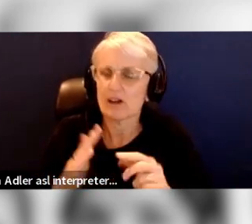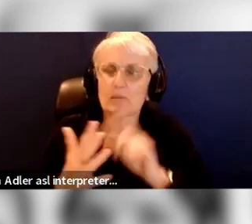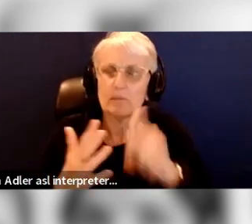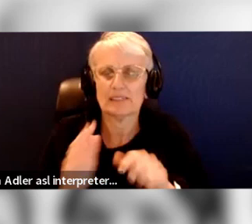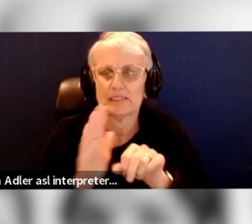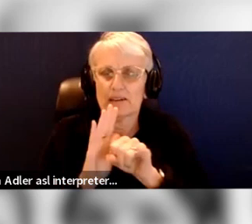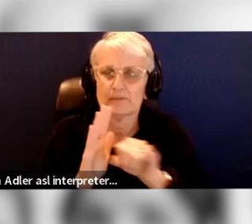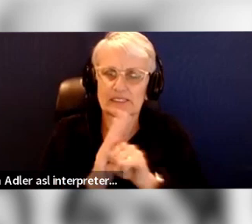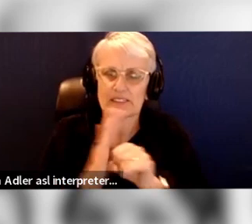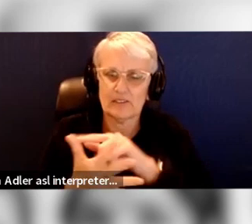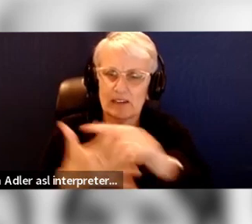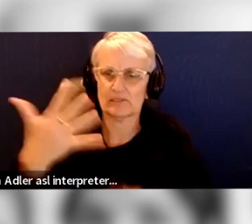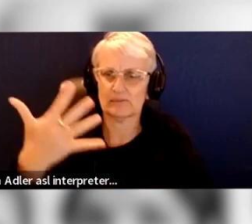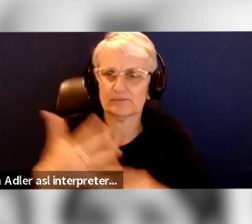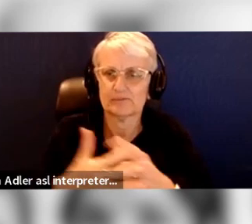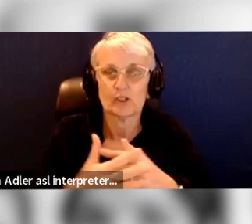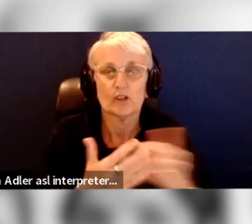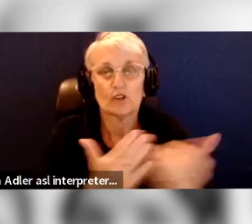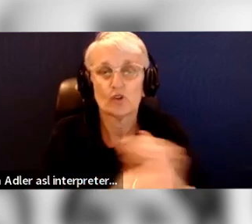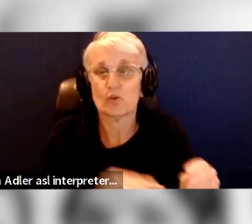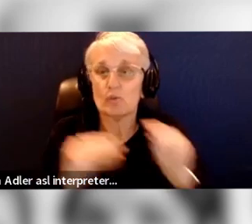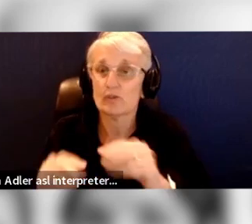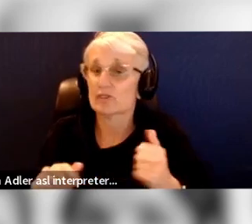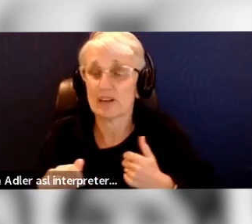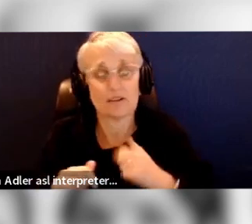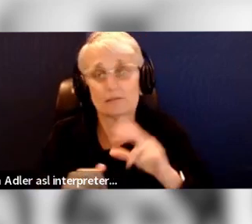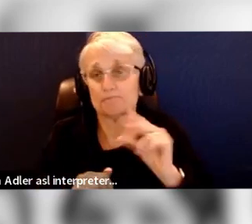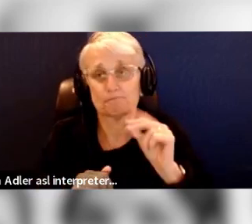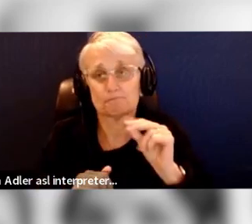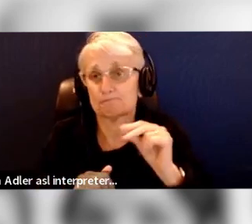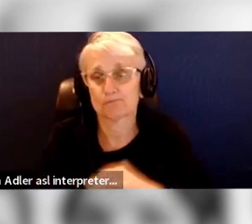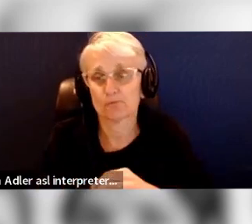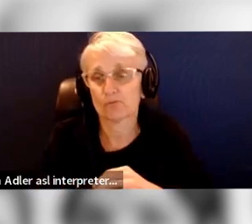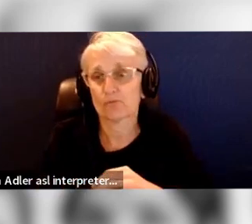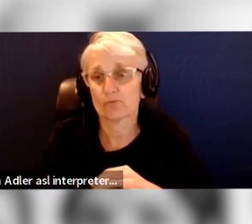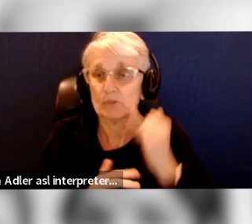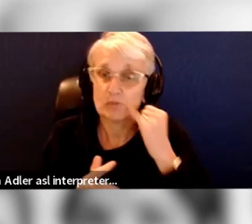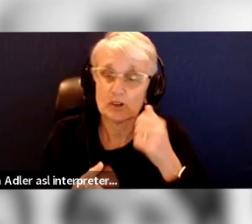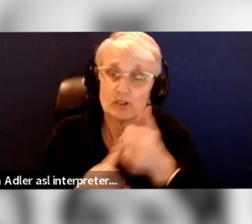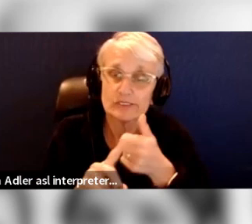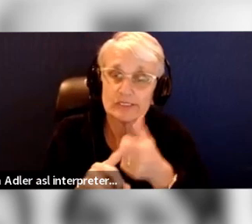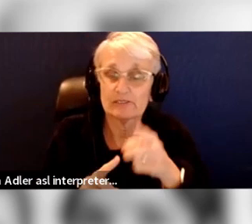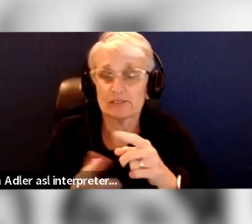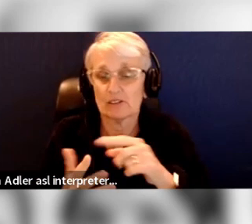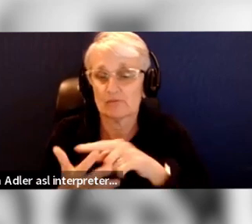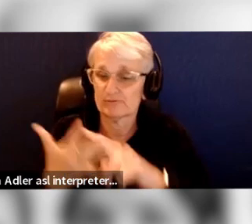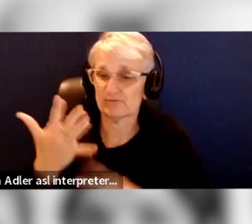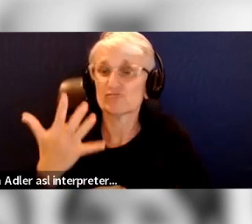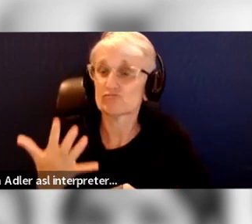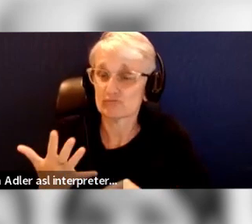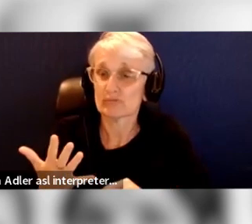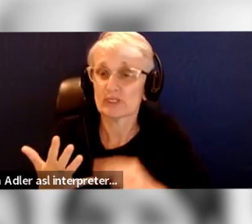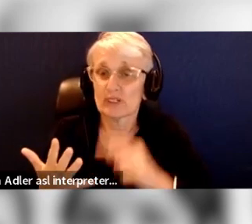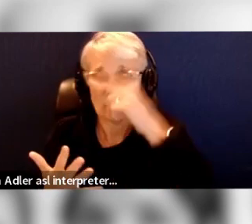groups, so newcomers to Canada is not one of the underrepresented groups, but if you do identify in one of the other ones, so